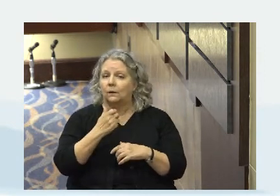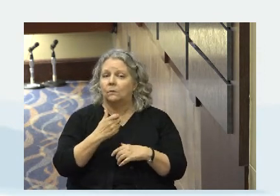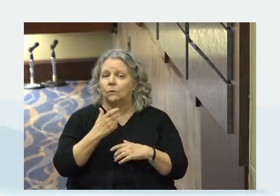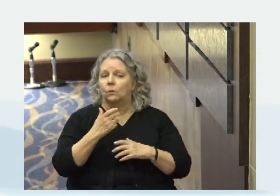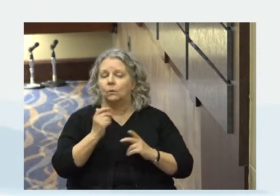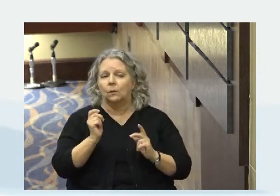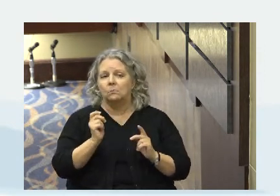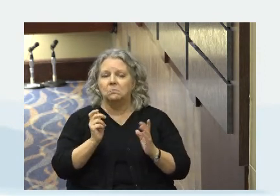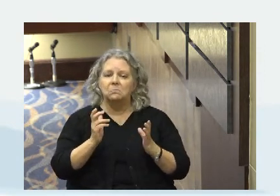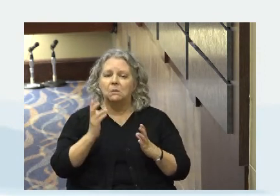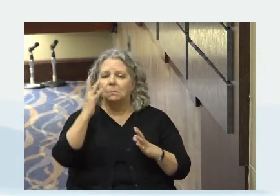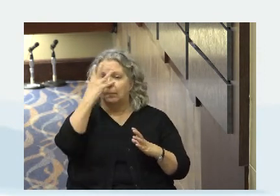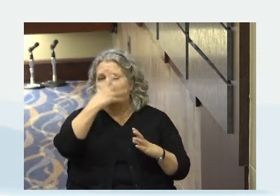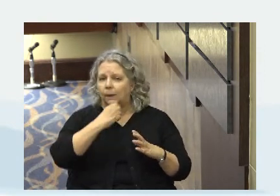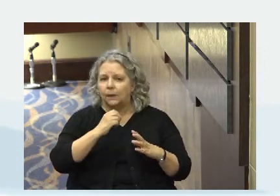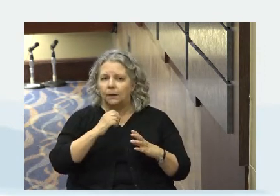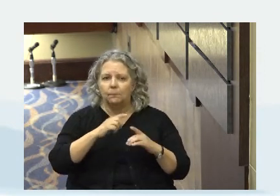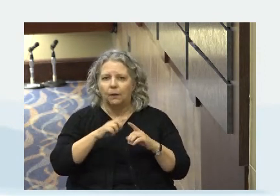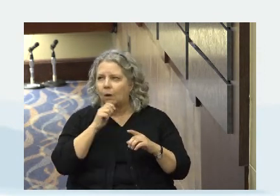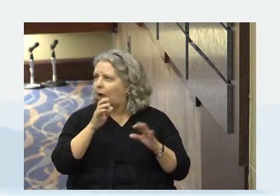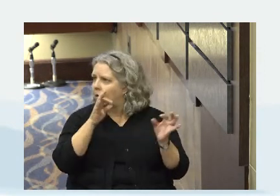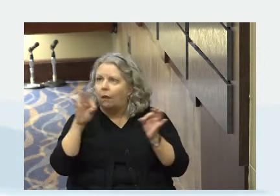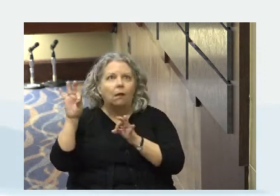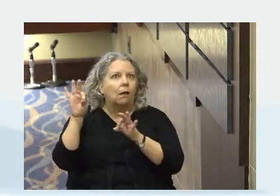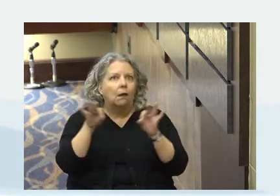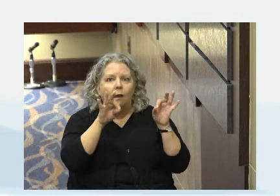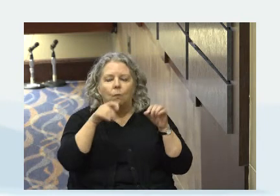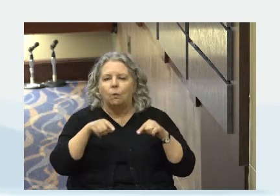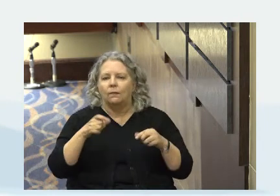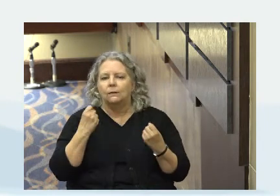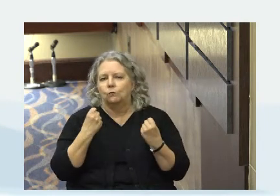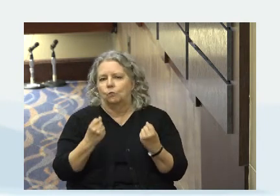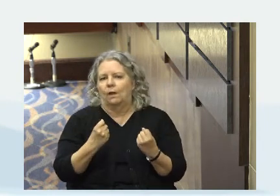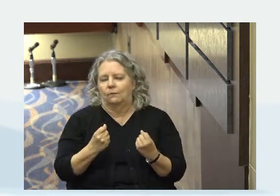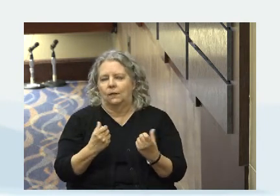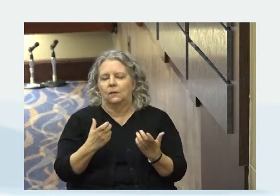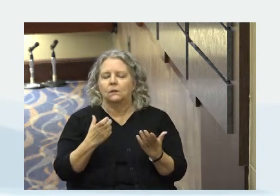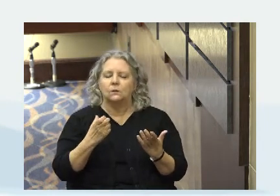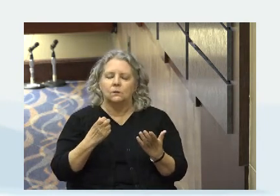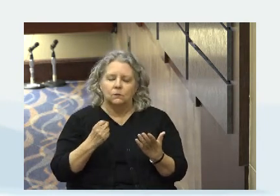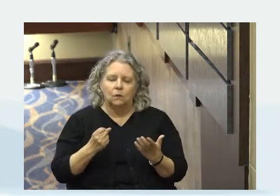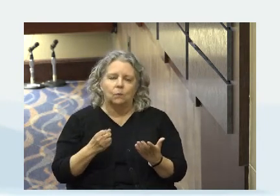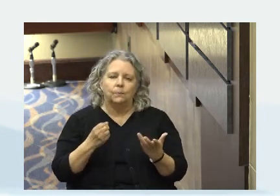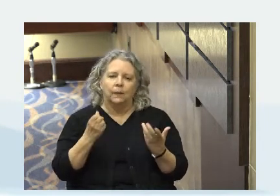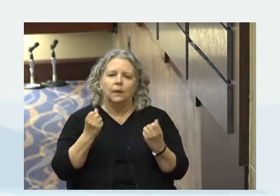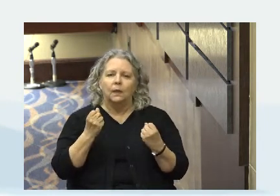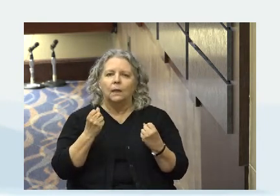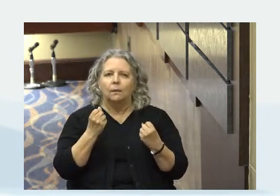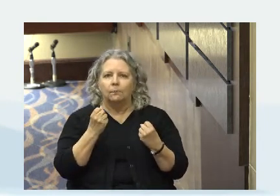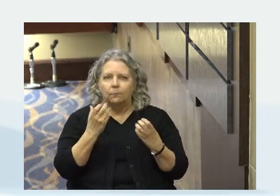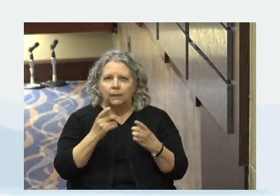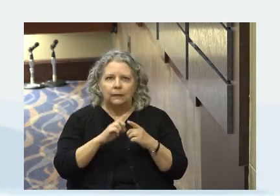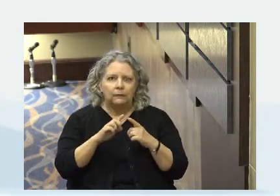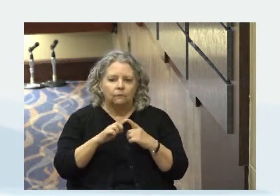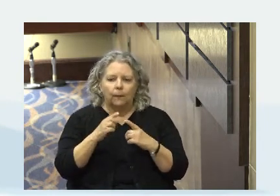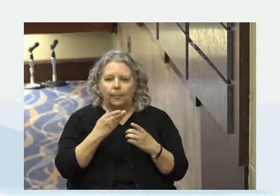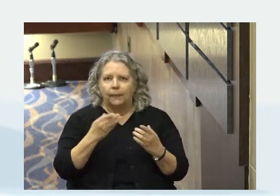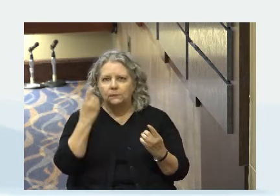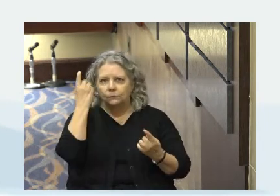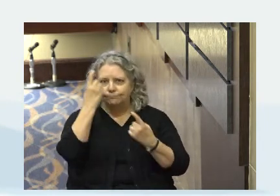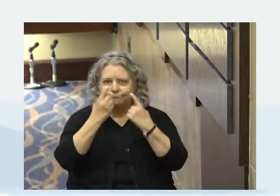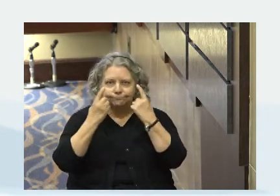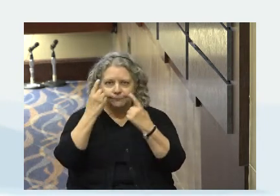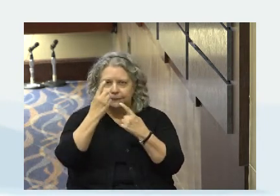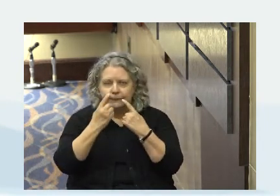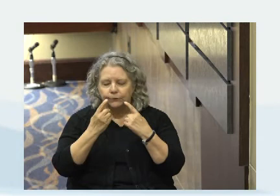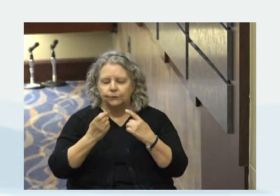the Riverwalk to see it and enjoy it. So there's an awful lot of considerations, including what our budget will be and what the